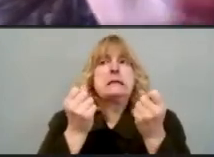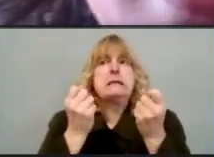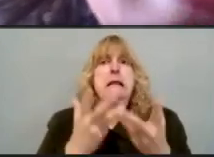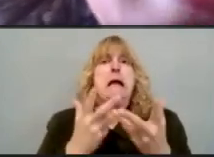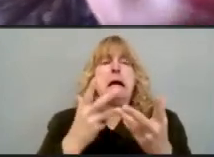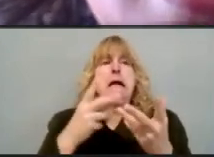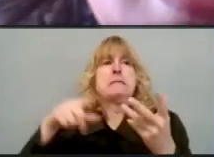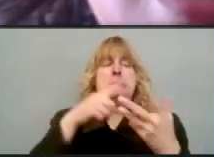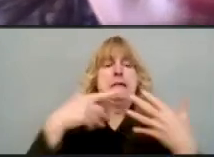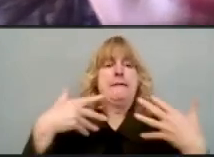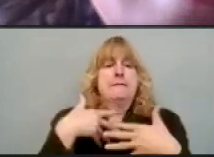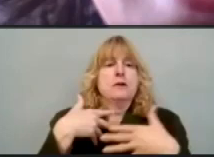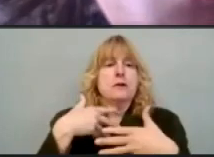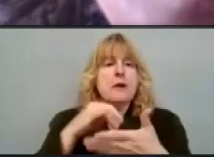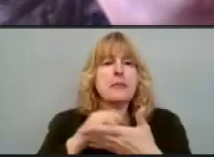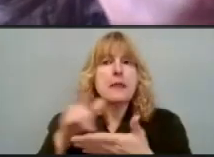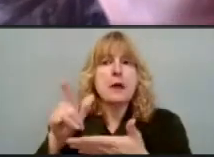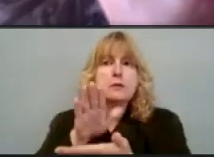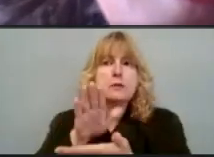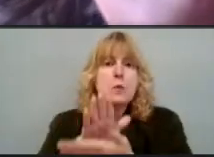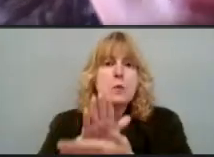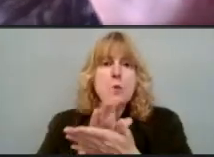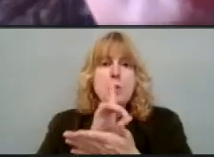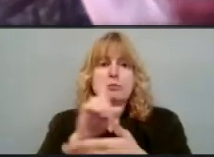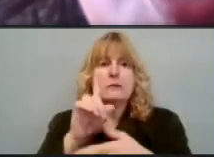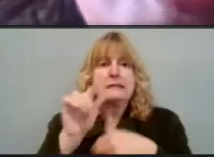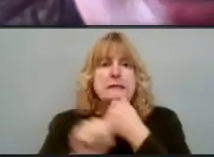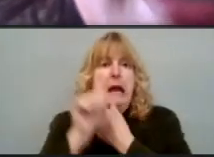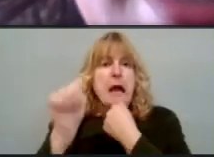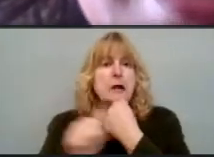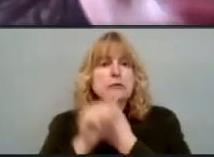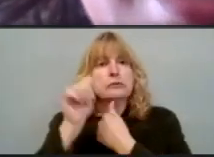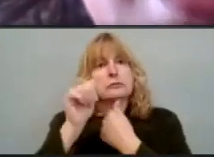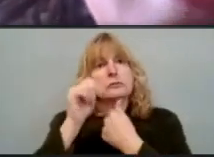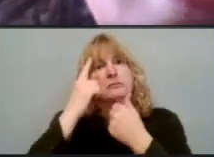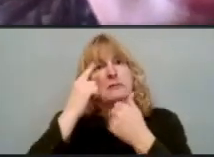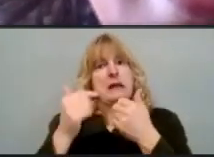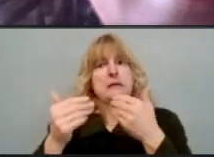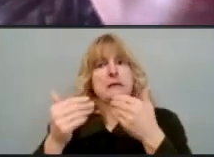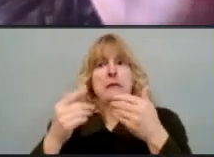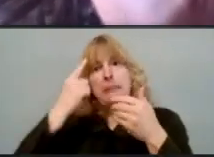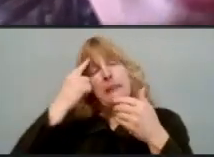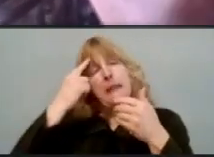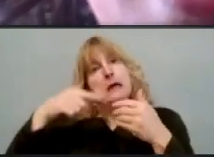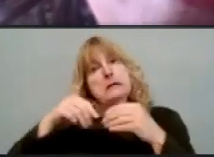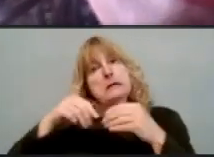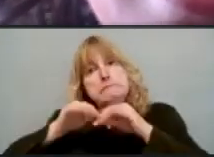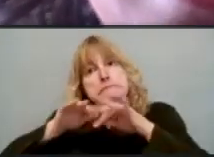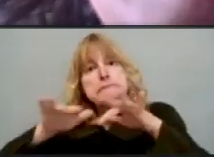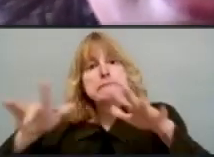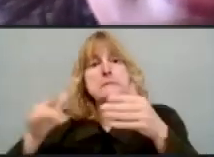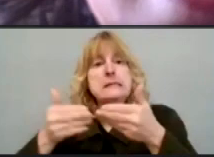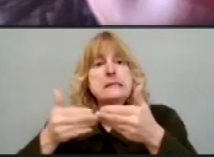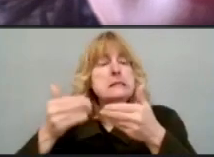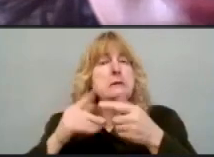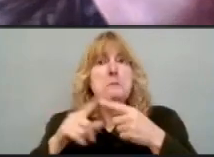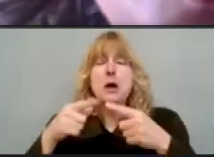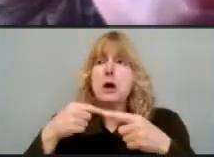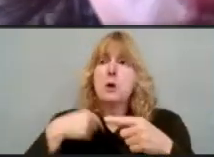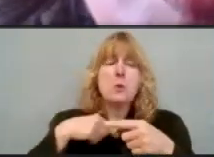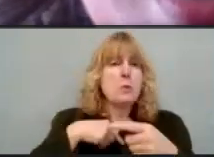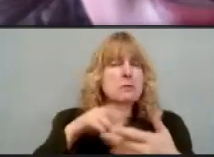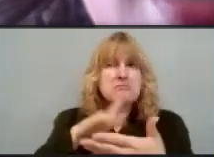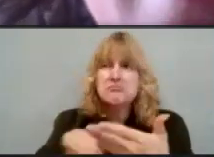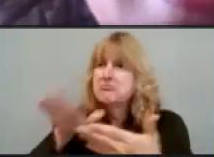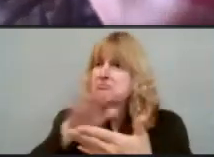school harvests a dangerous environment for COVID-19. And we found it to be not